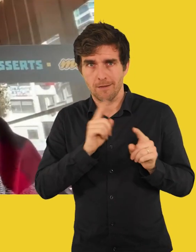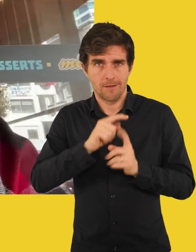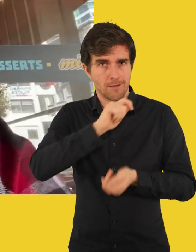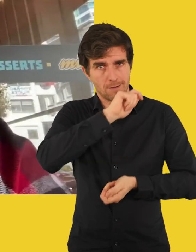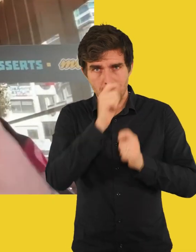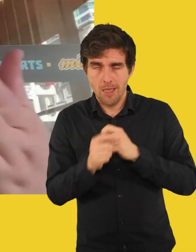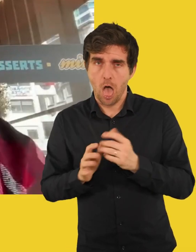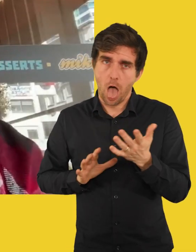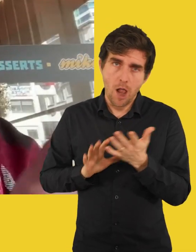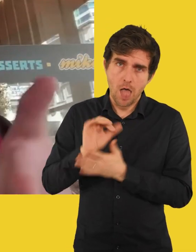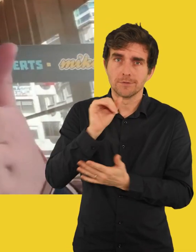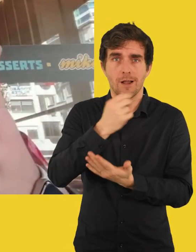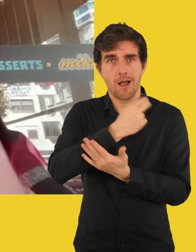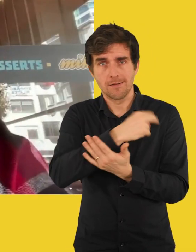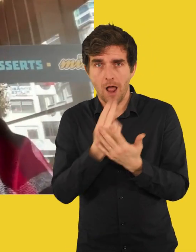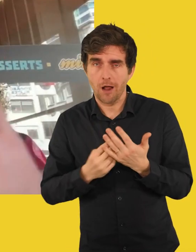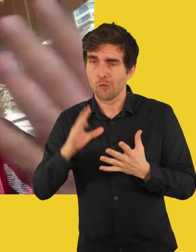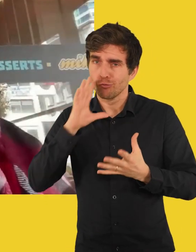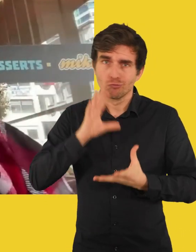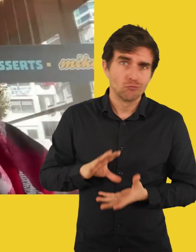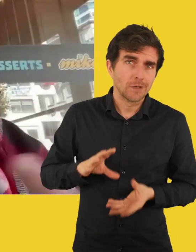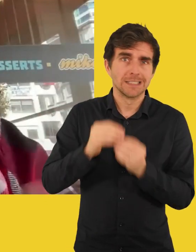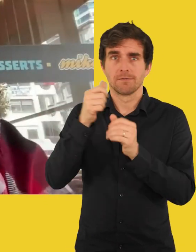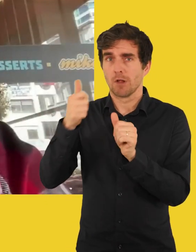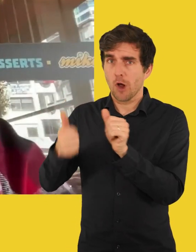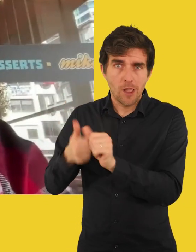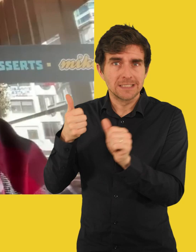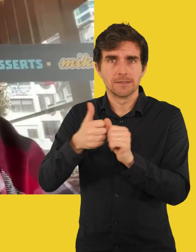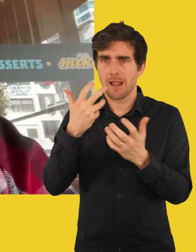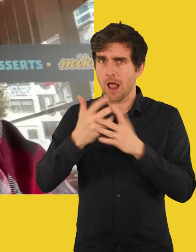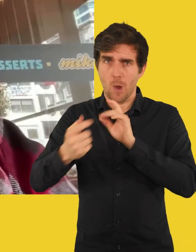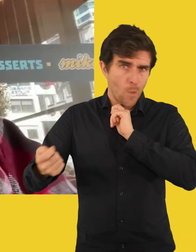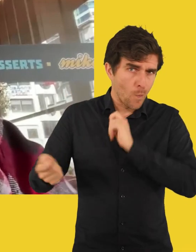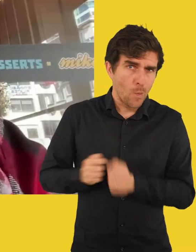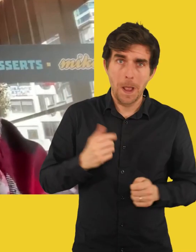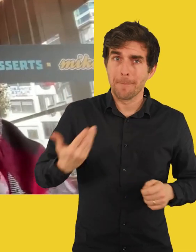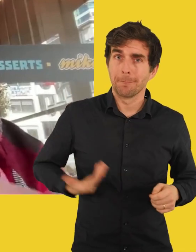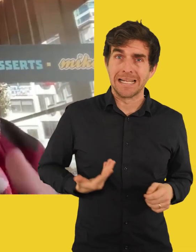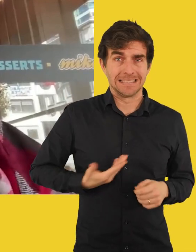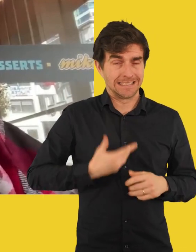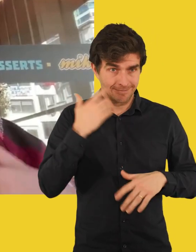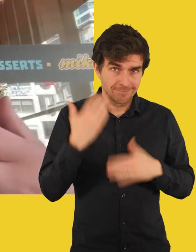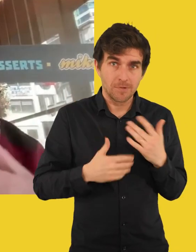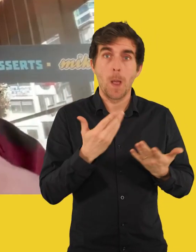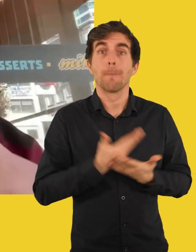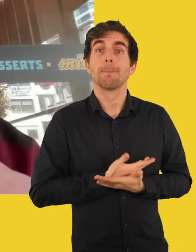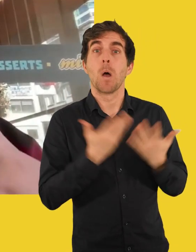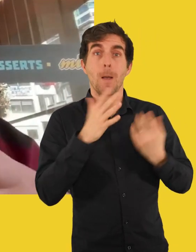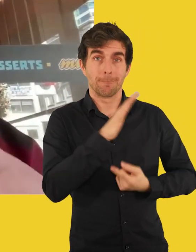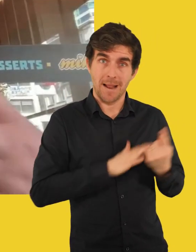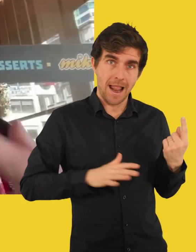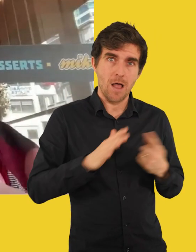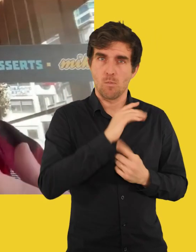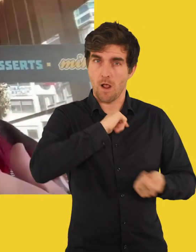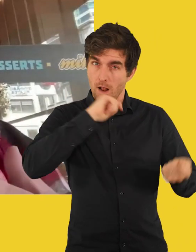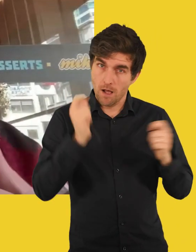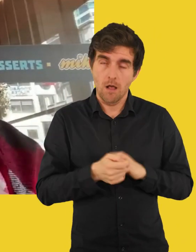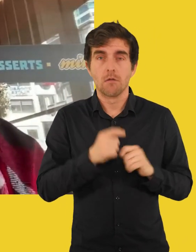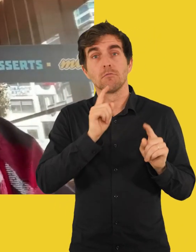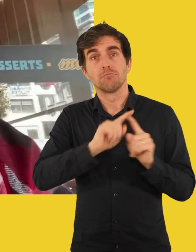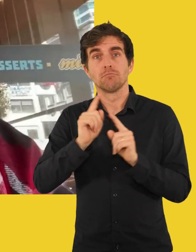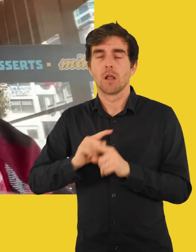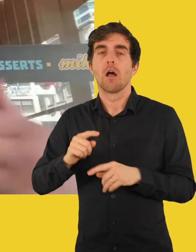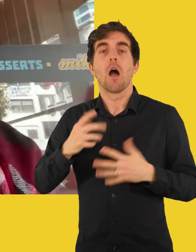fair transition, culture, art, creative industries, especially transformation of business and transformation of the public